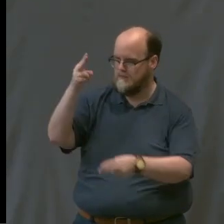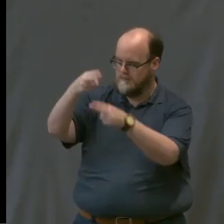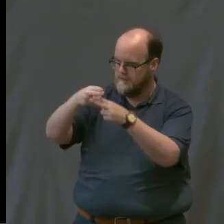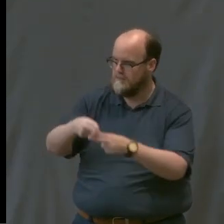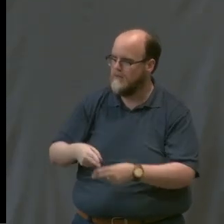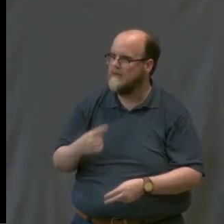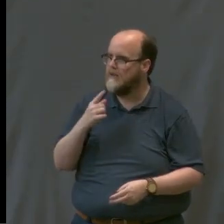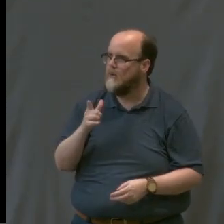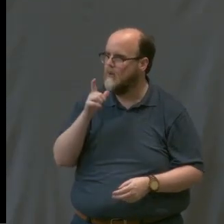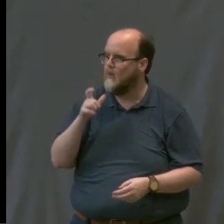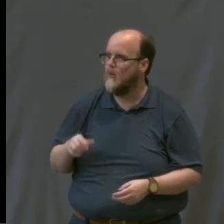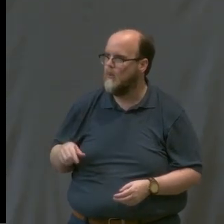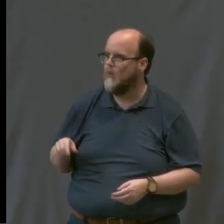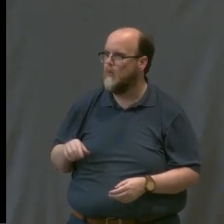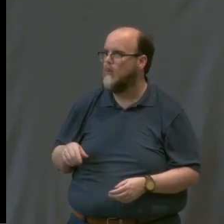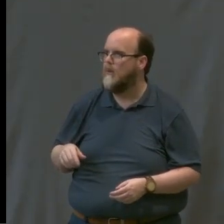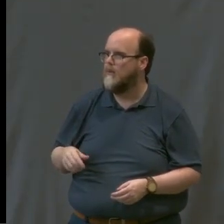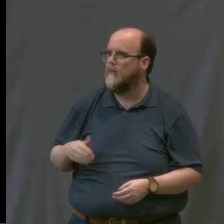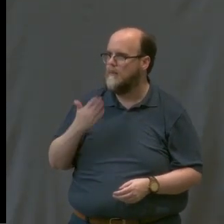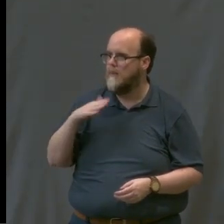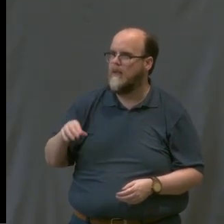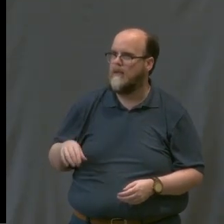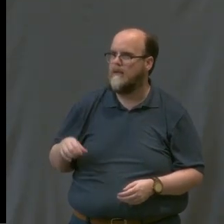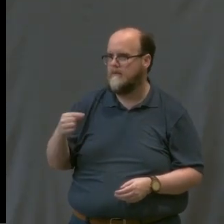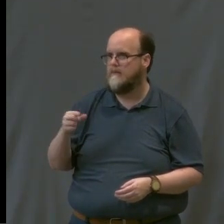and telling you who the accomplices are, who the bad guy is.